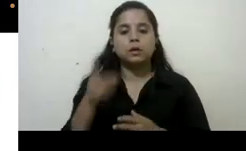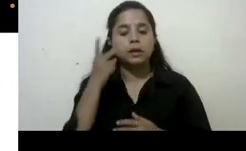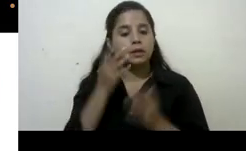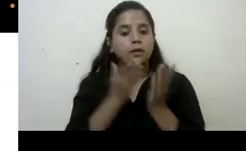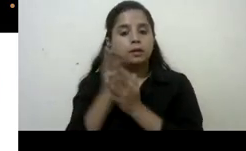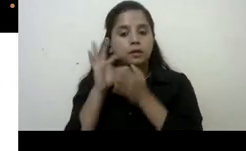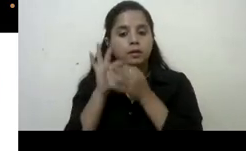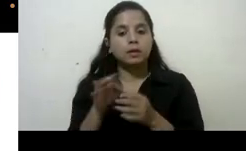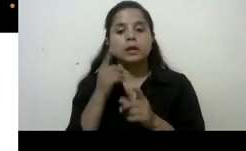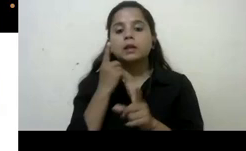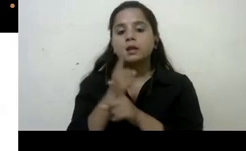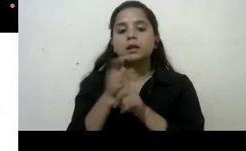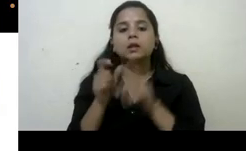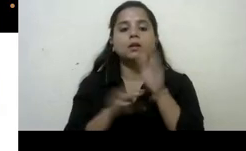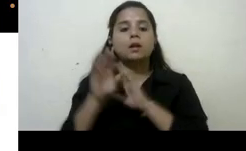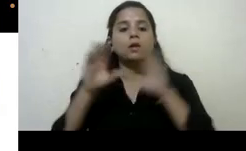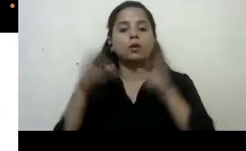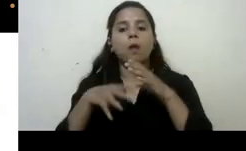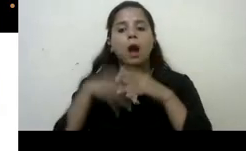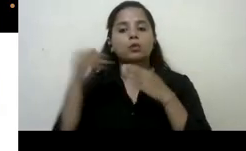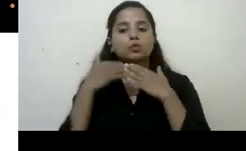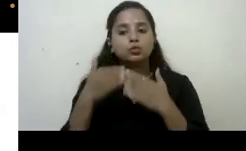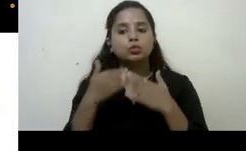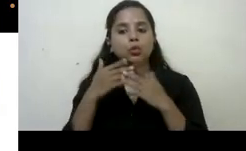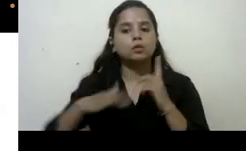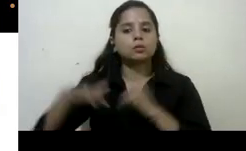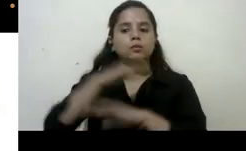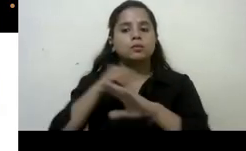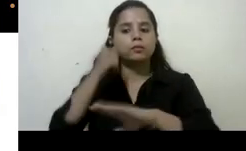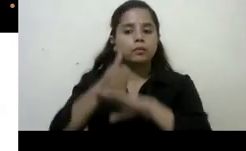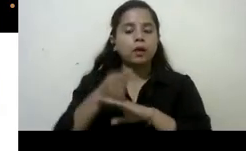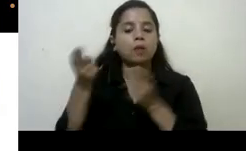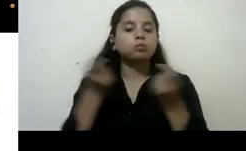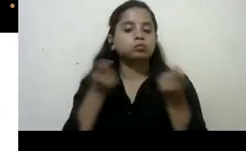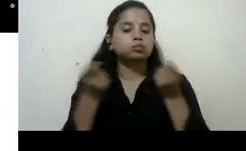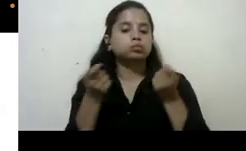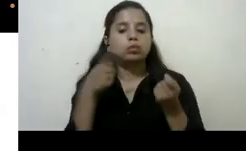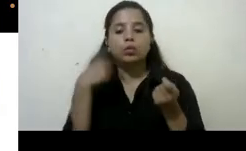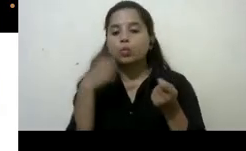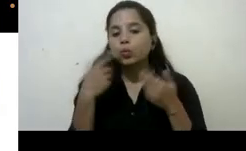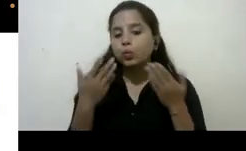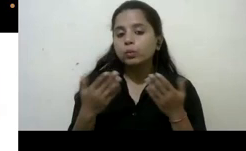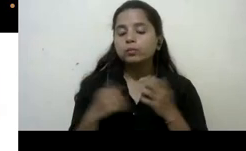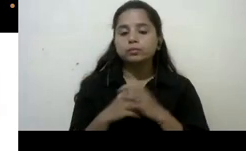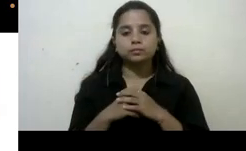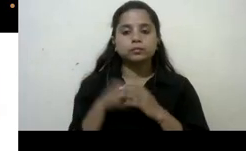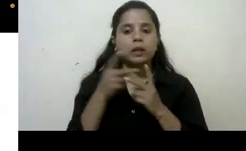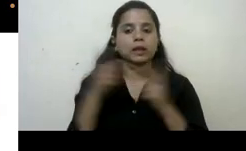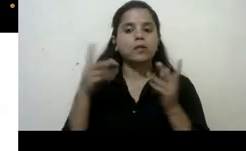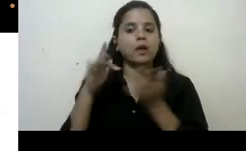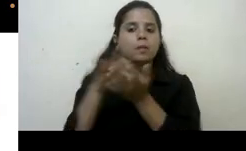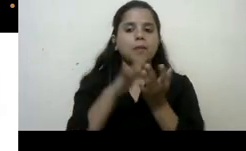teacher development group is established outside the school premises, where it operates through the different